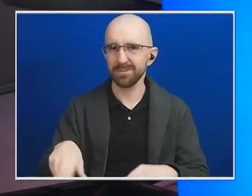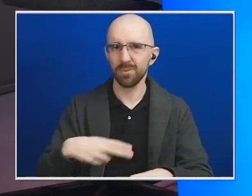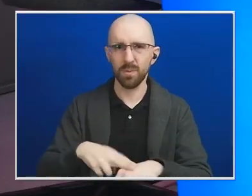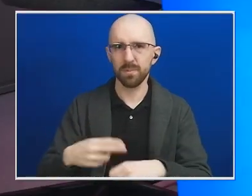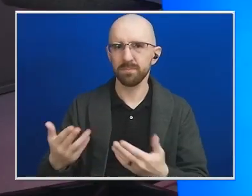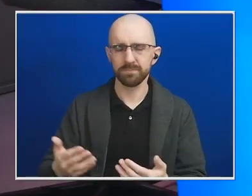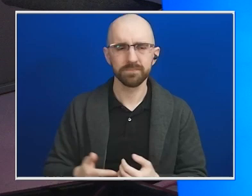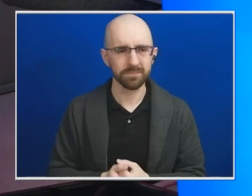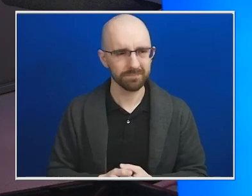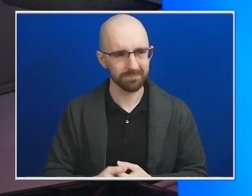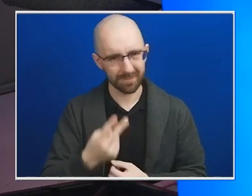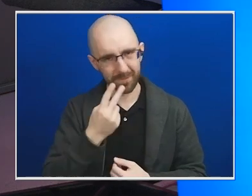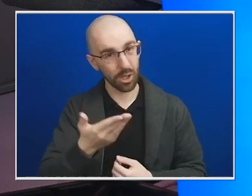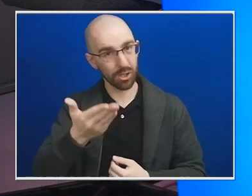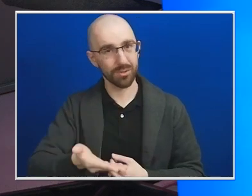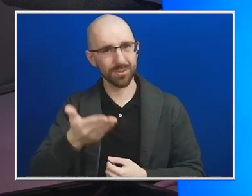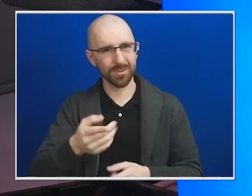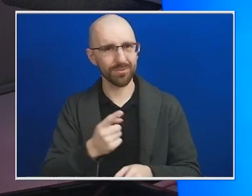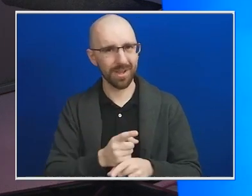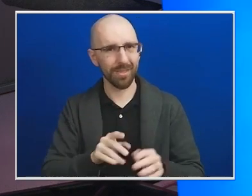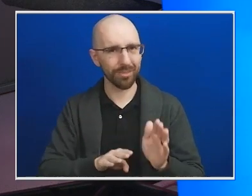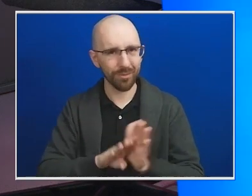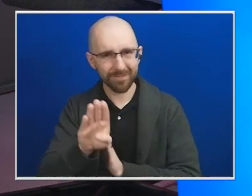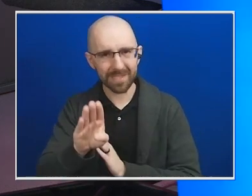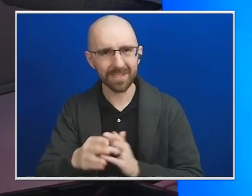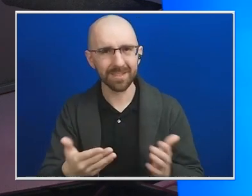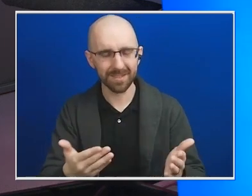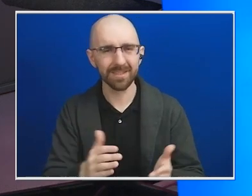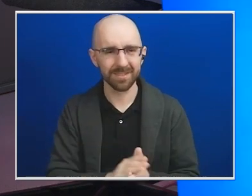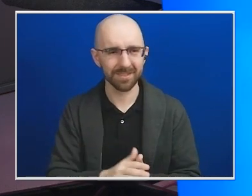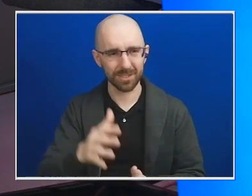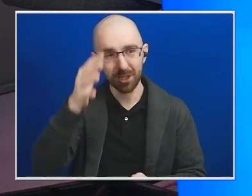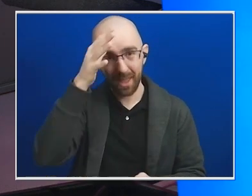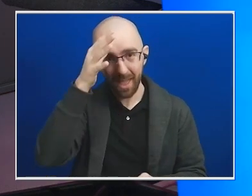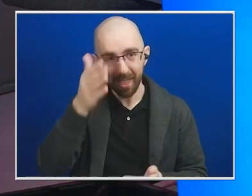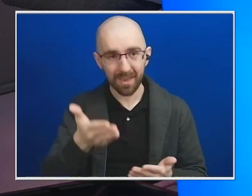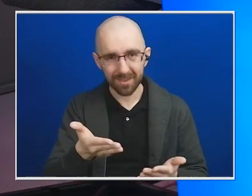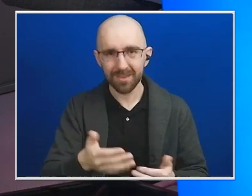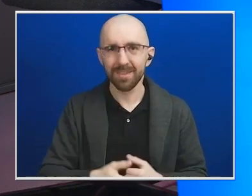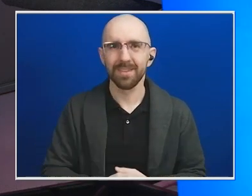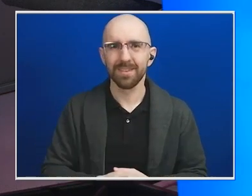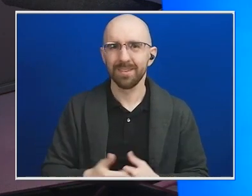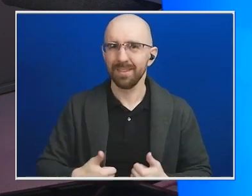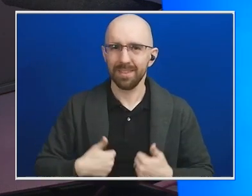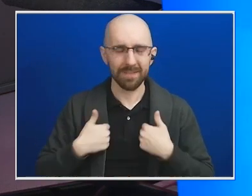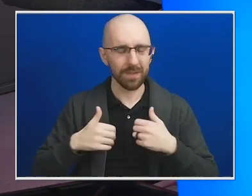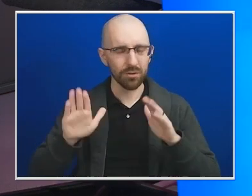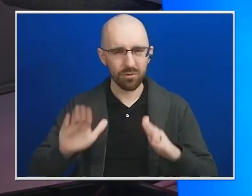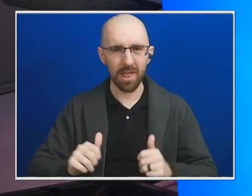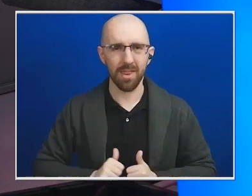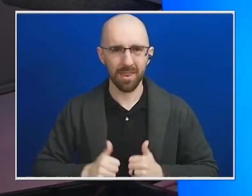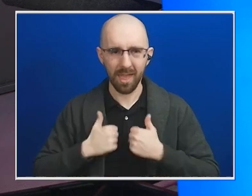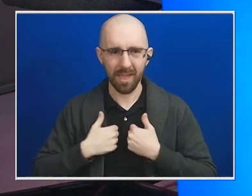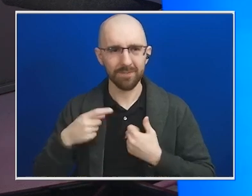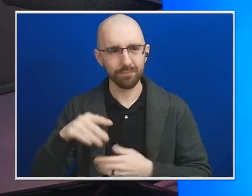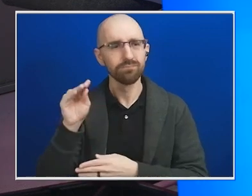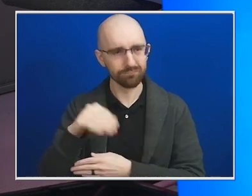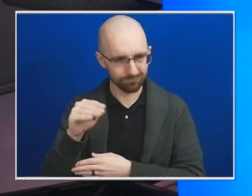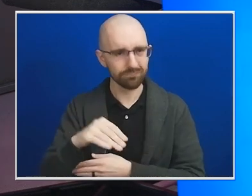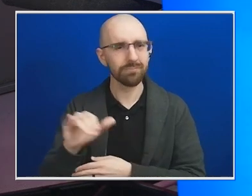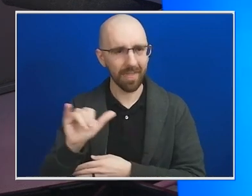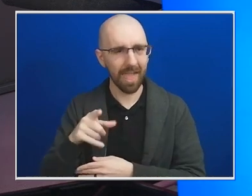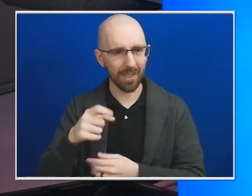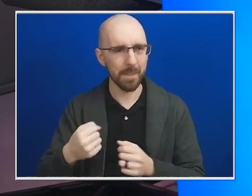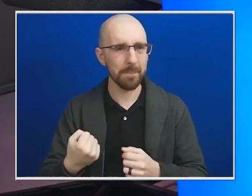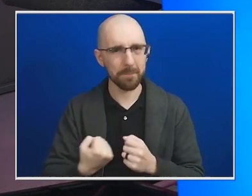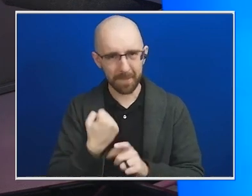Yeah. thriving. Well, Yeah. You're a dad, living I a great am. life. You nod like you're getting kind of beat up at home.